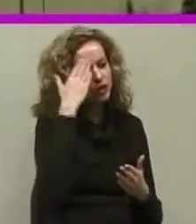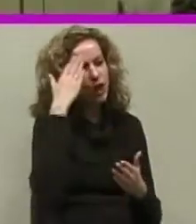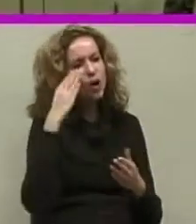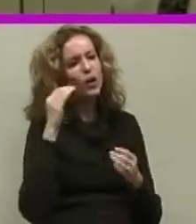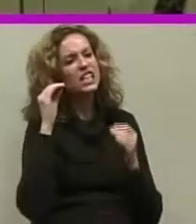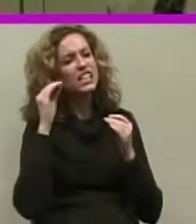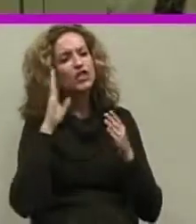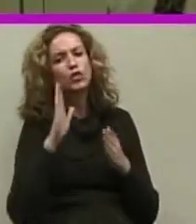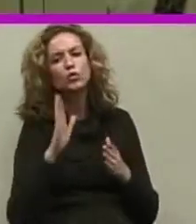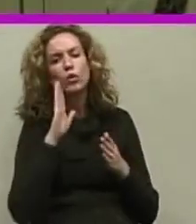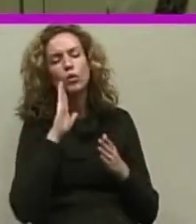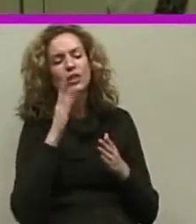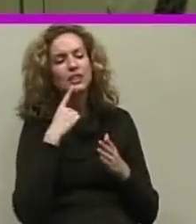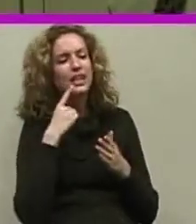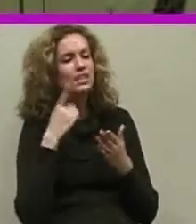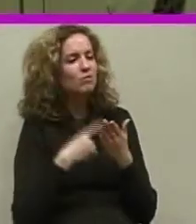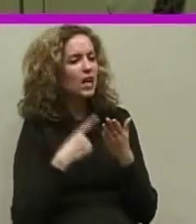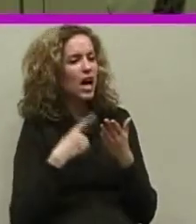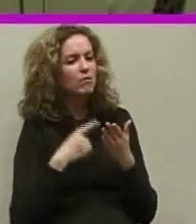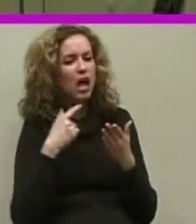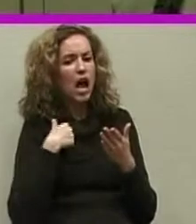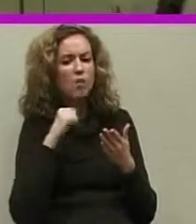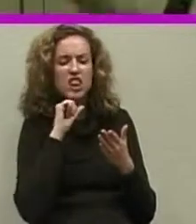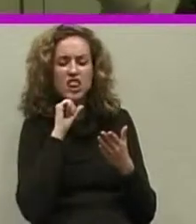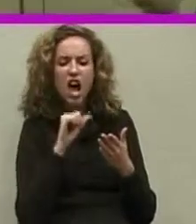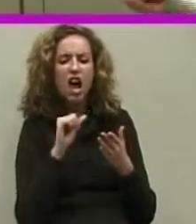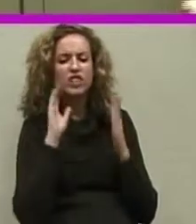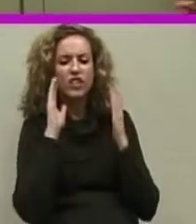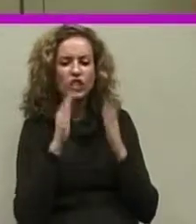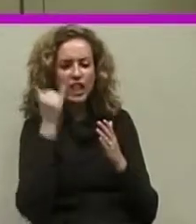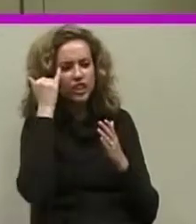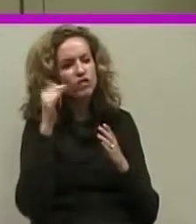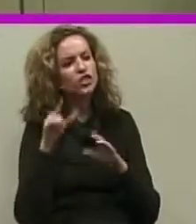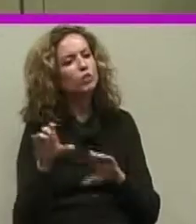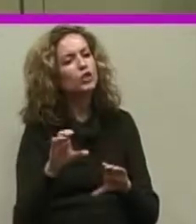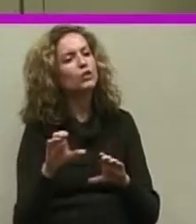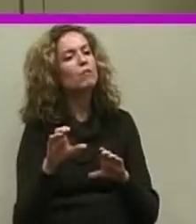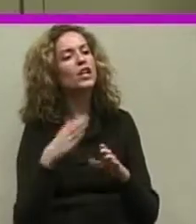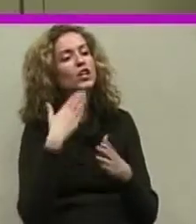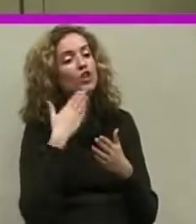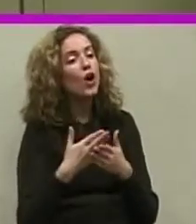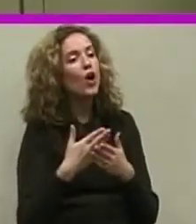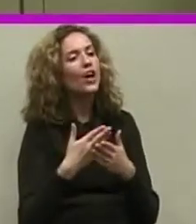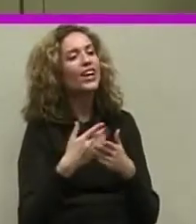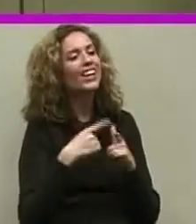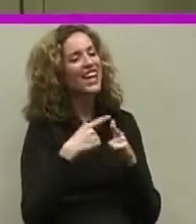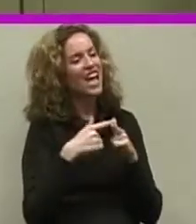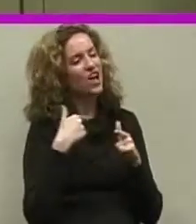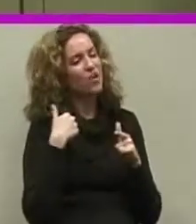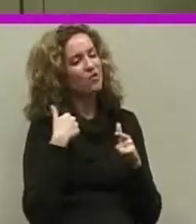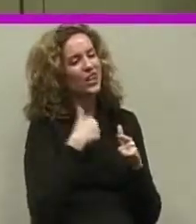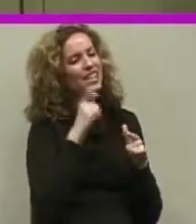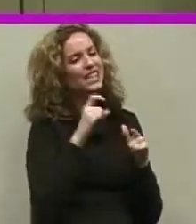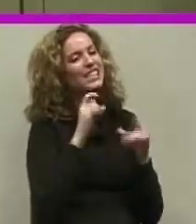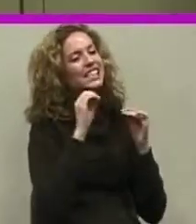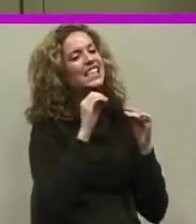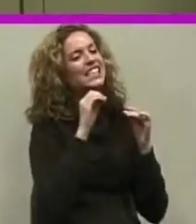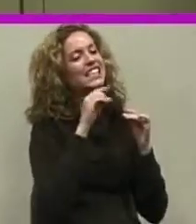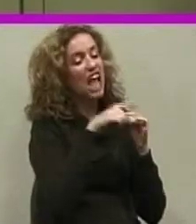do something good. Okay. And part of your task then becomes helping them realize I don't have to wait for it to happen, I can actually set it